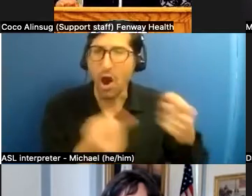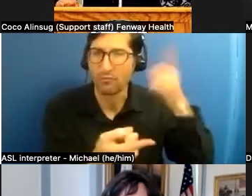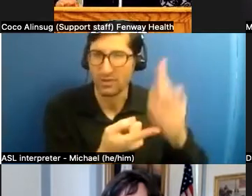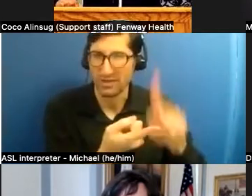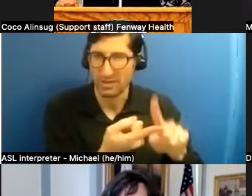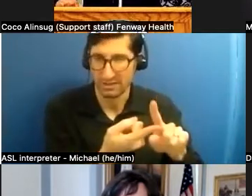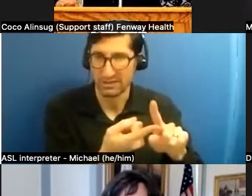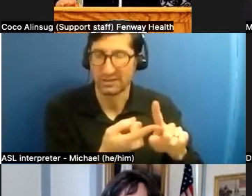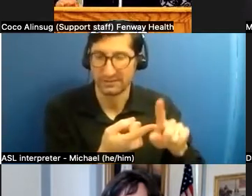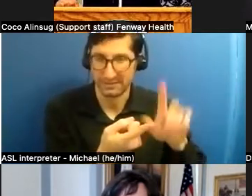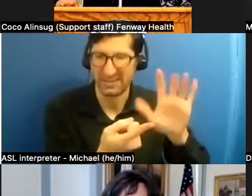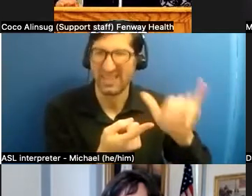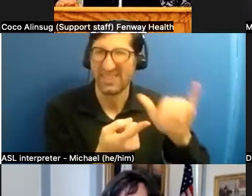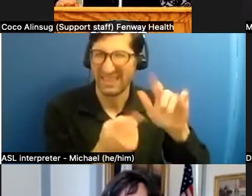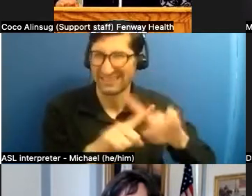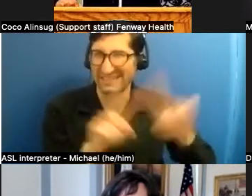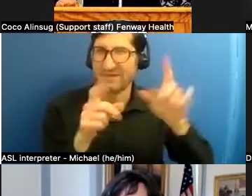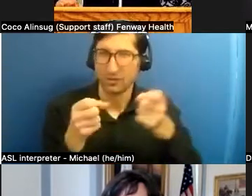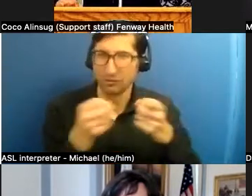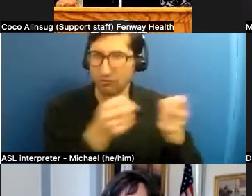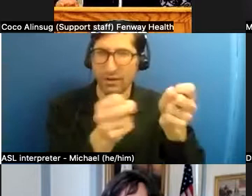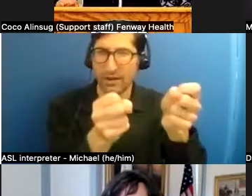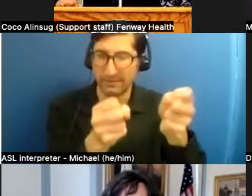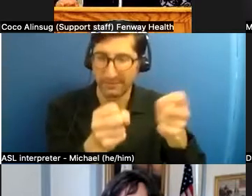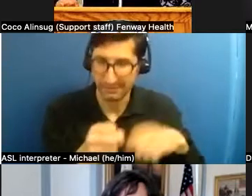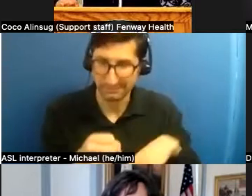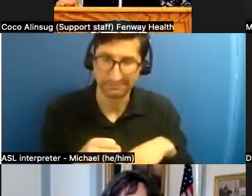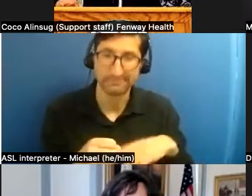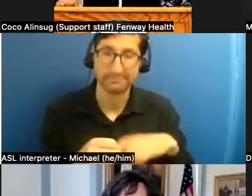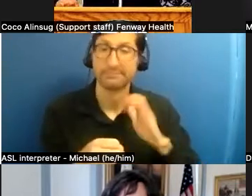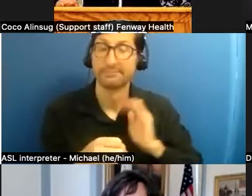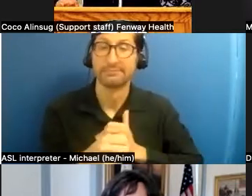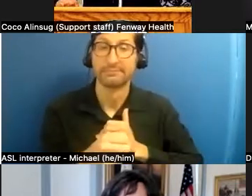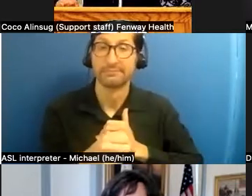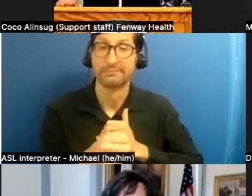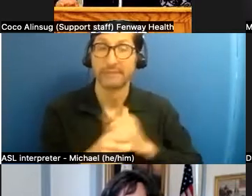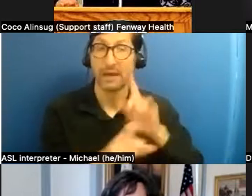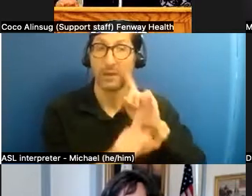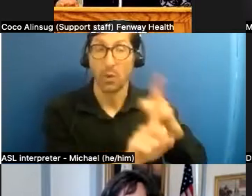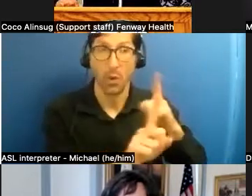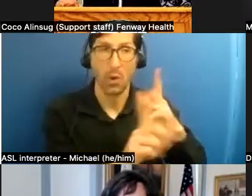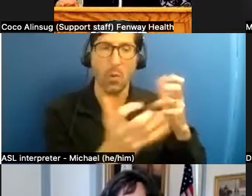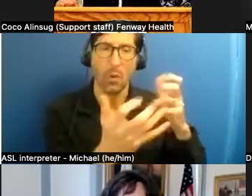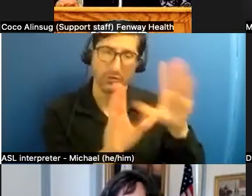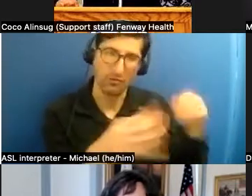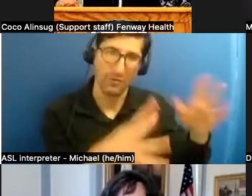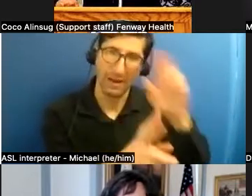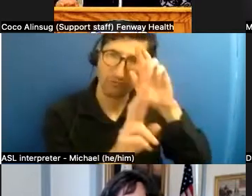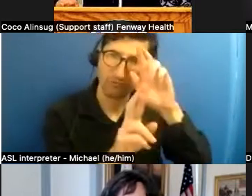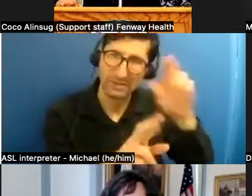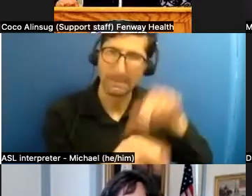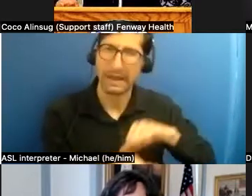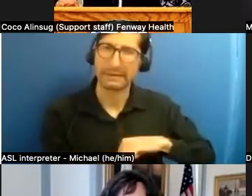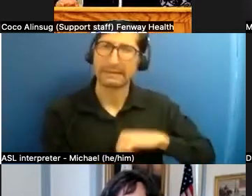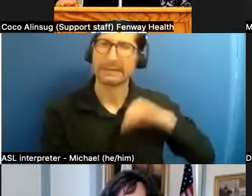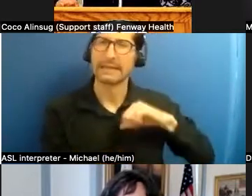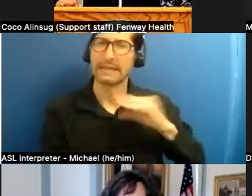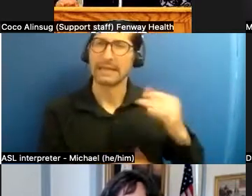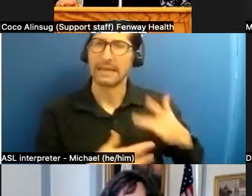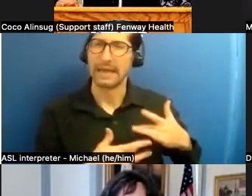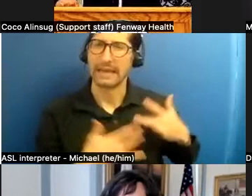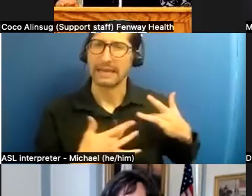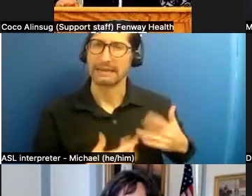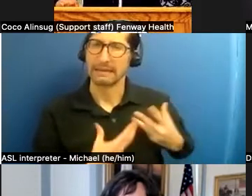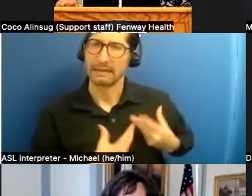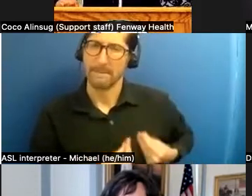strategy, which really relies on focusing on respect, dignity, and compassion. We as